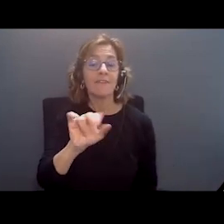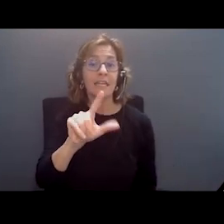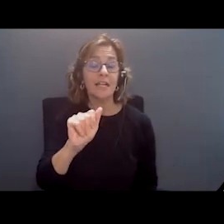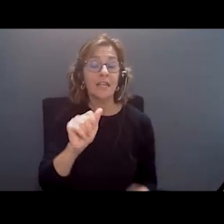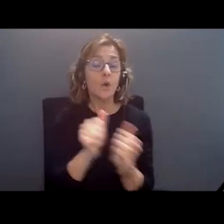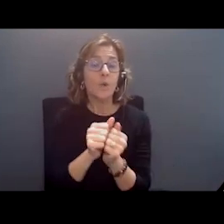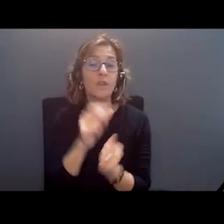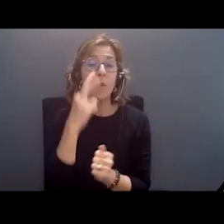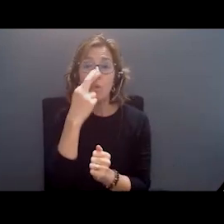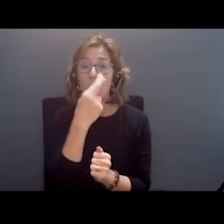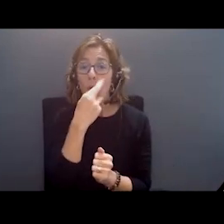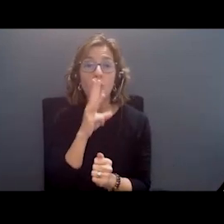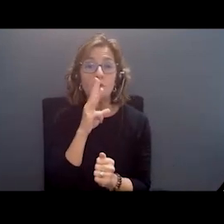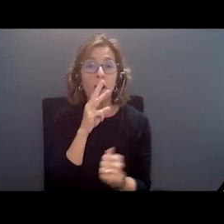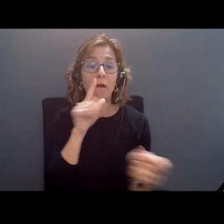and cherry.